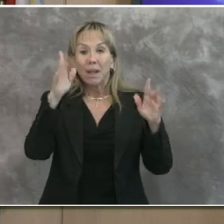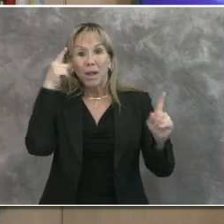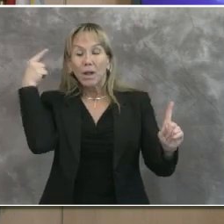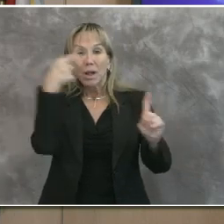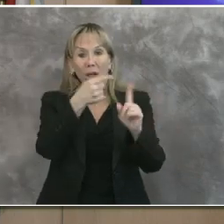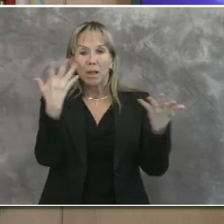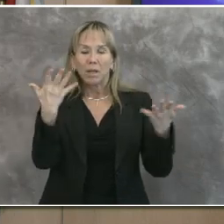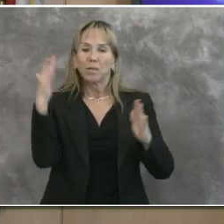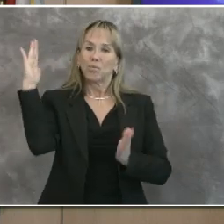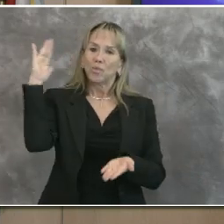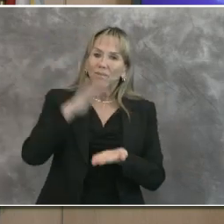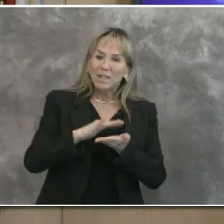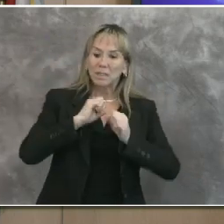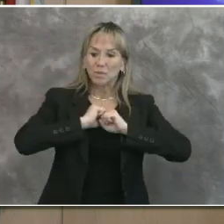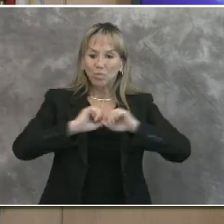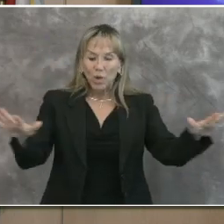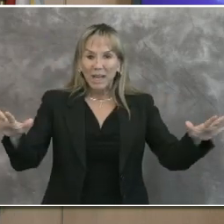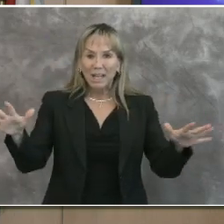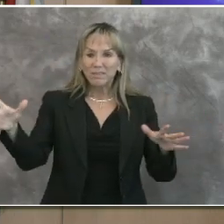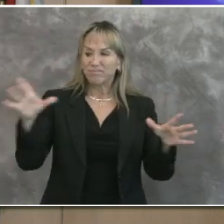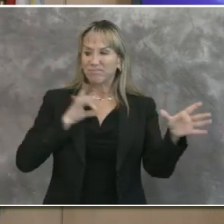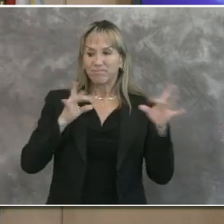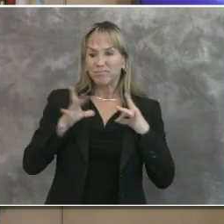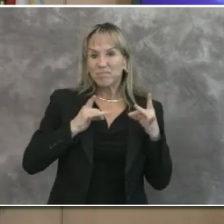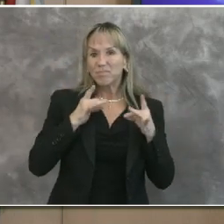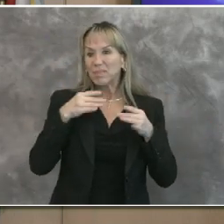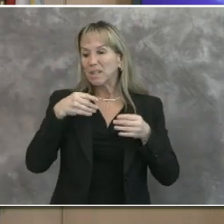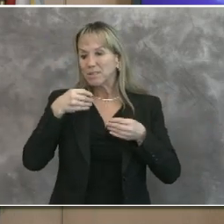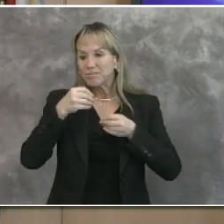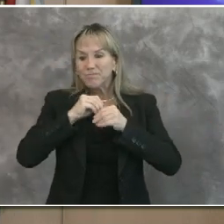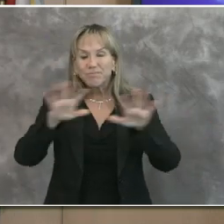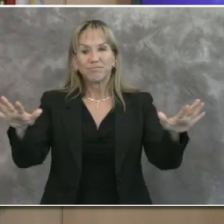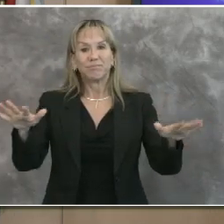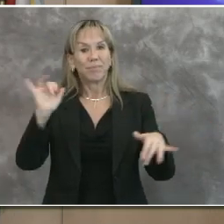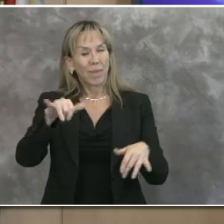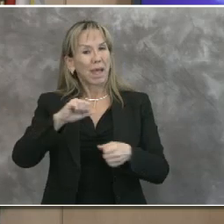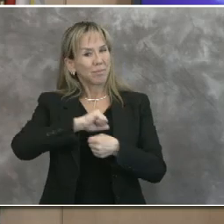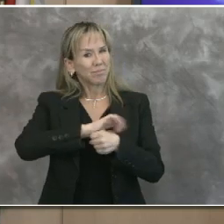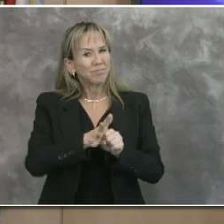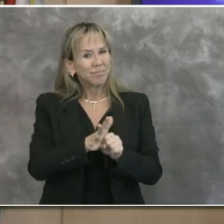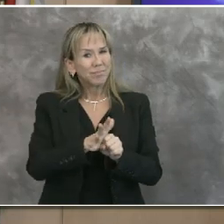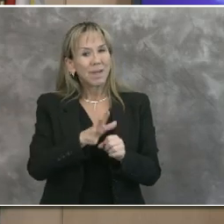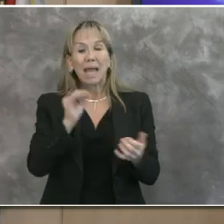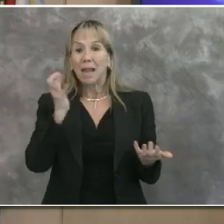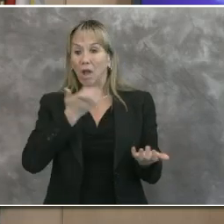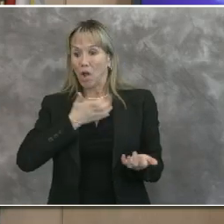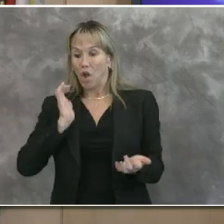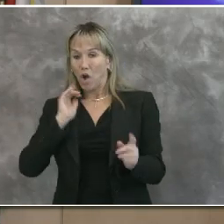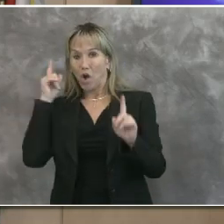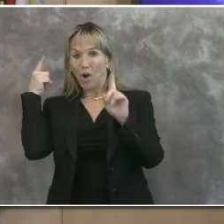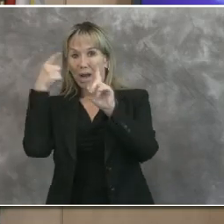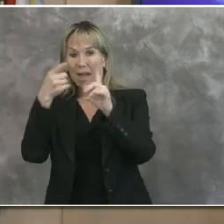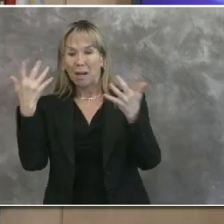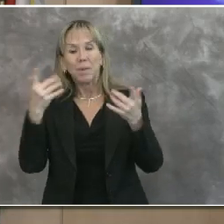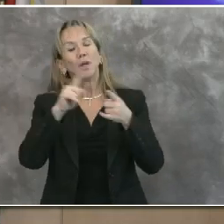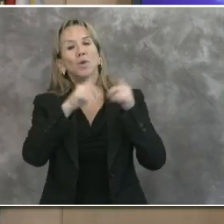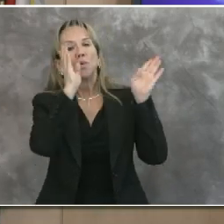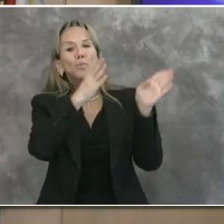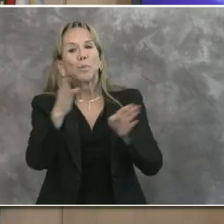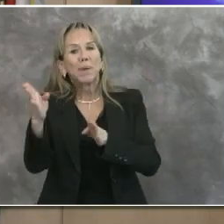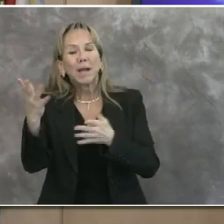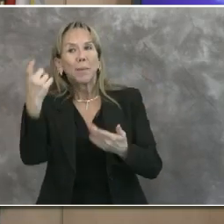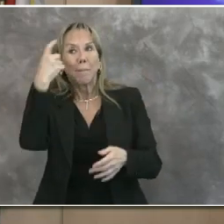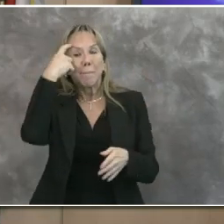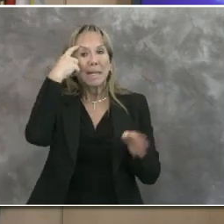and transmission of coronavirus, and the aim is for us as a region, again, to continue to prepare both mentally and as a way